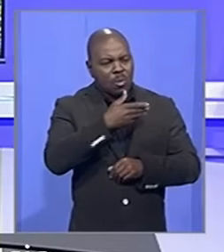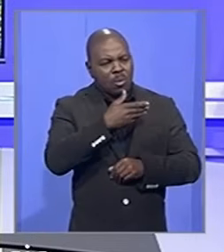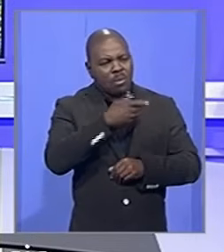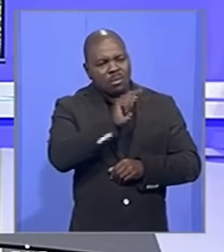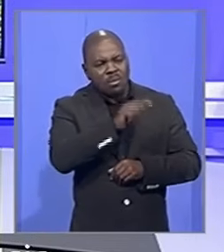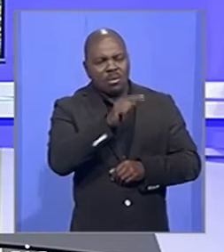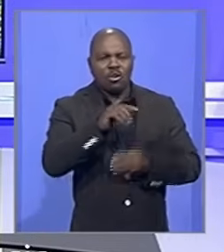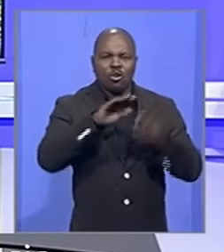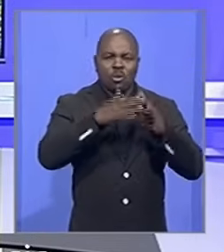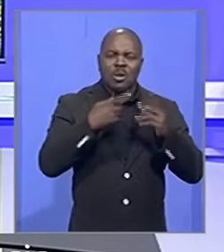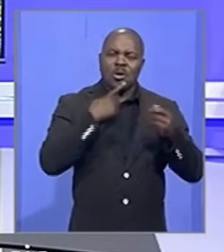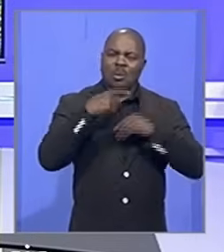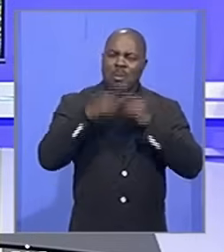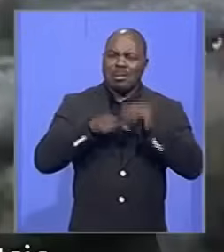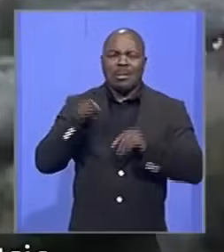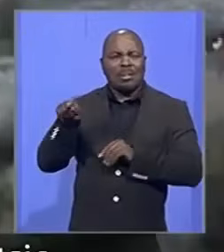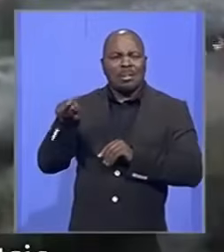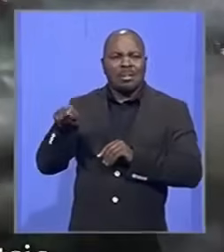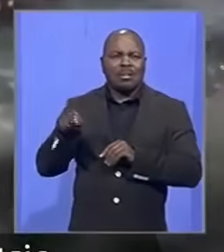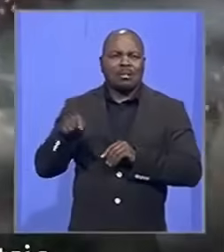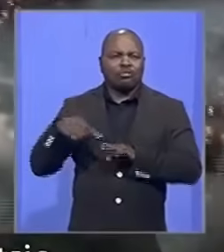tseo.